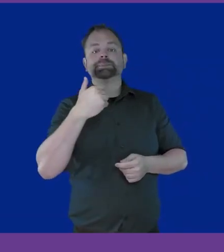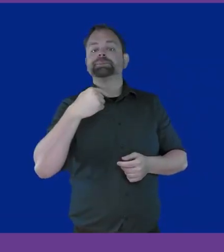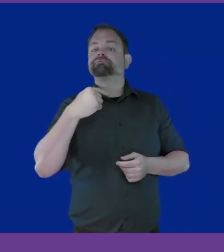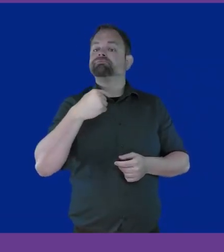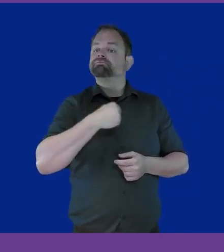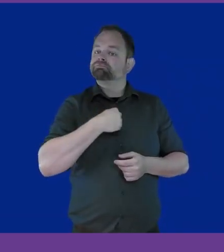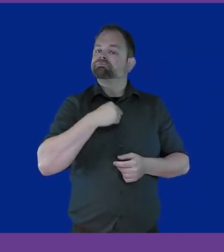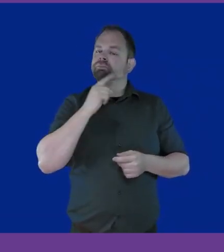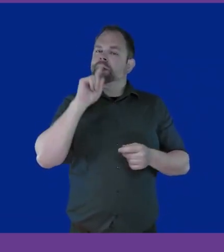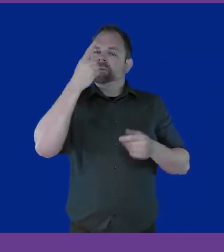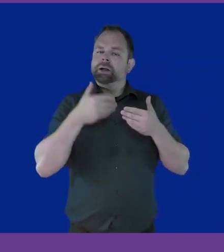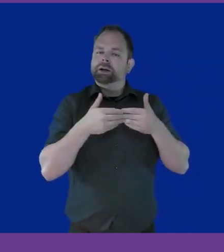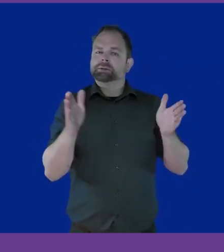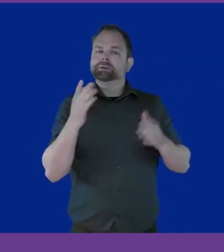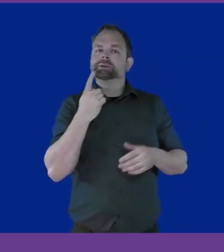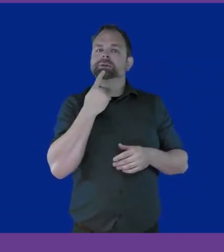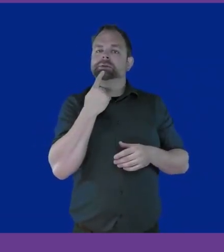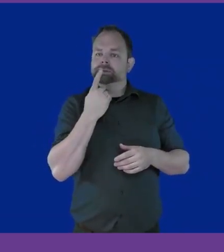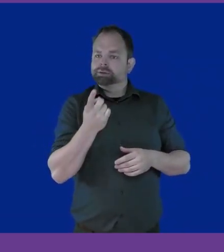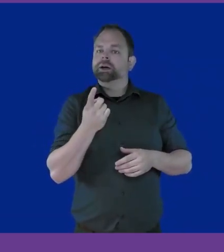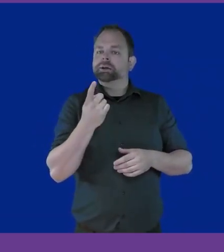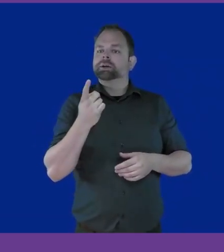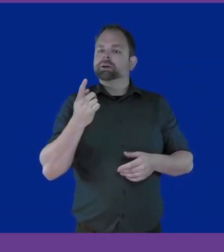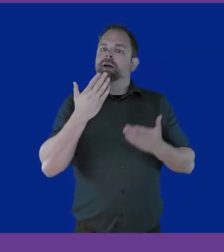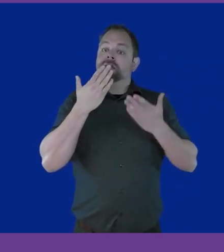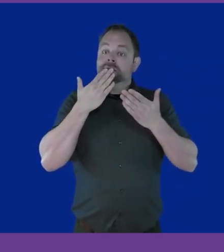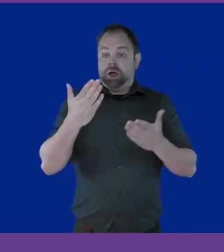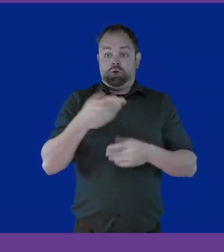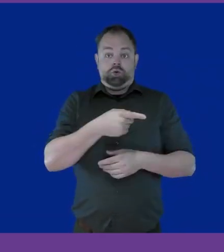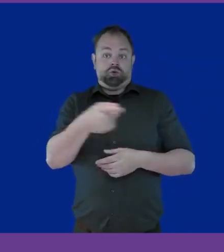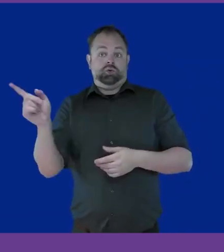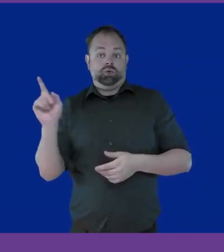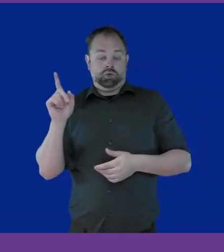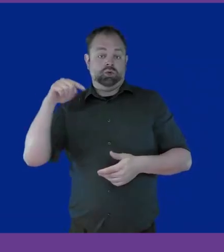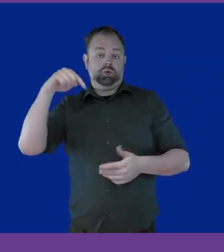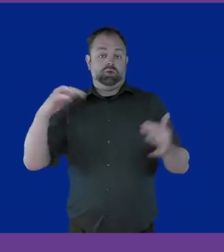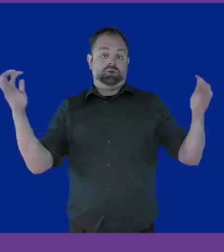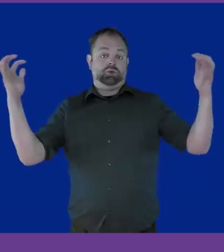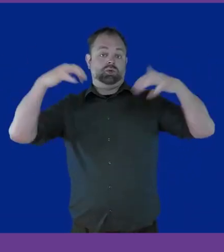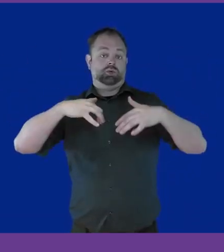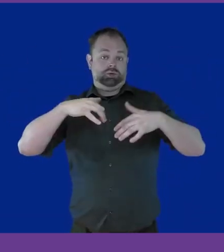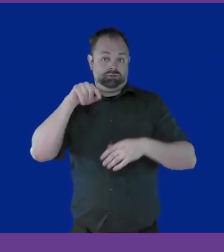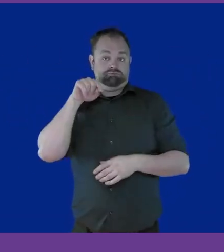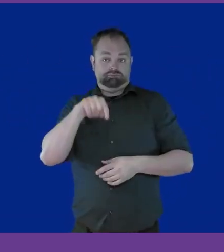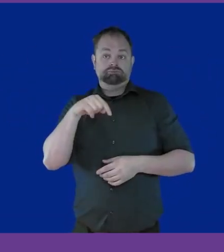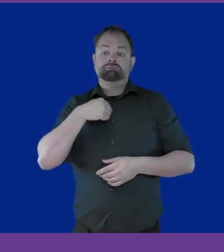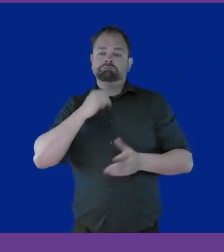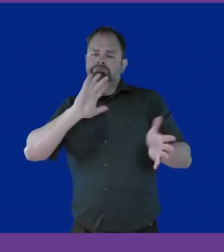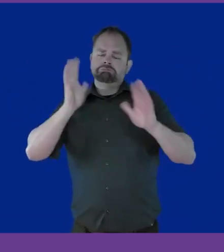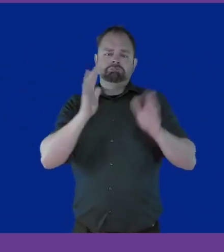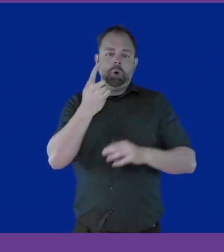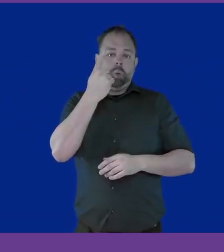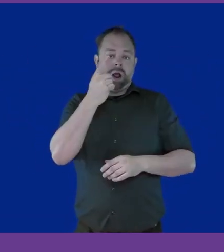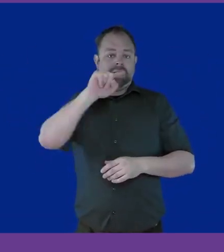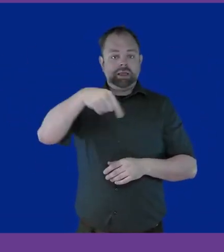the interest of this event and the interest on this topic. Last Saturday, the European Accessibility